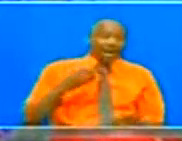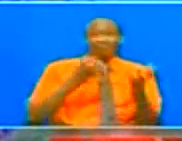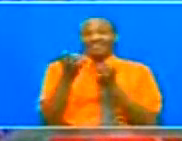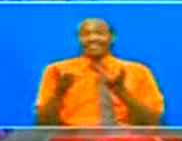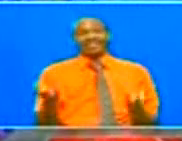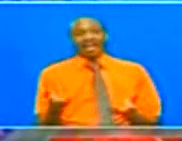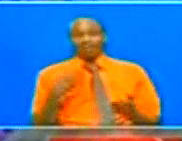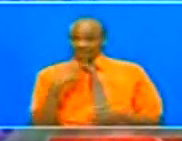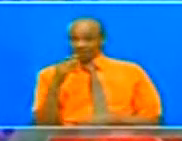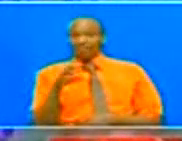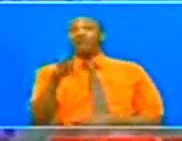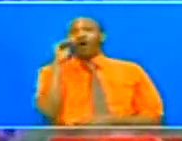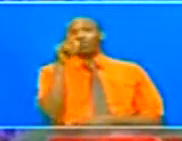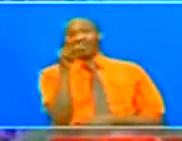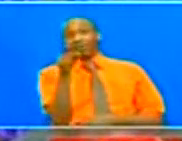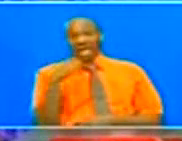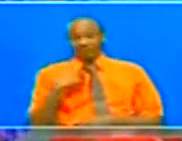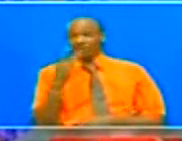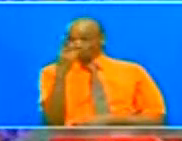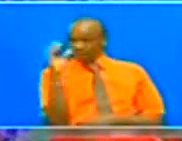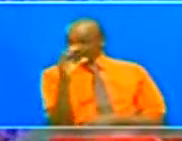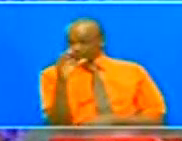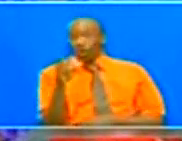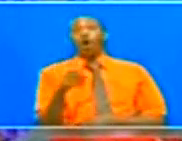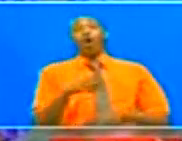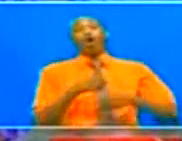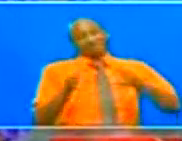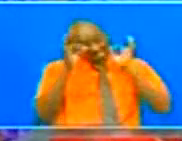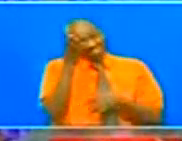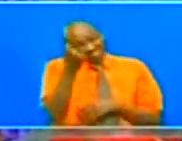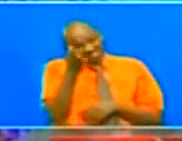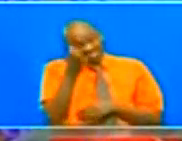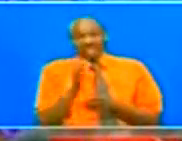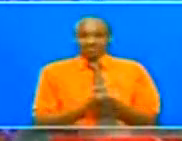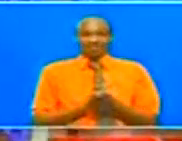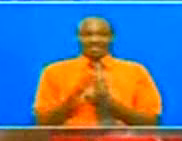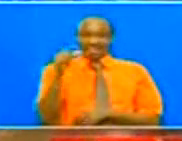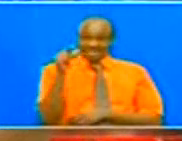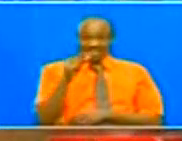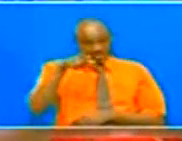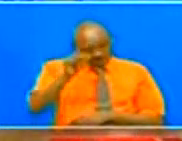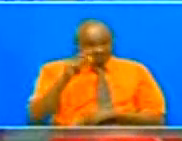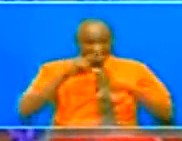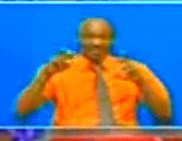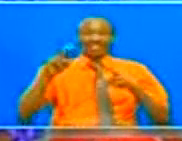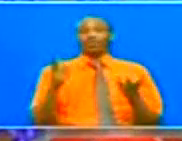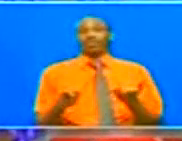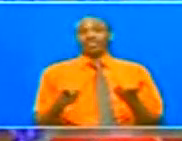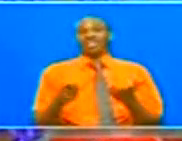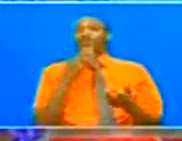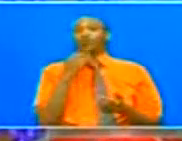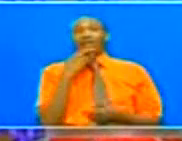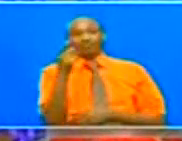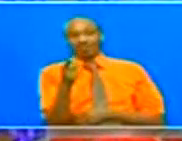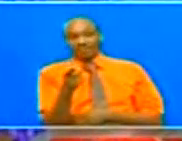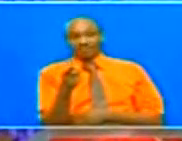in fact, I'm told there were two custom officers, KRA officers, that were killed in Garissa. I think they were investigating the sugar import.